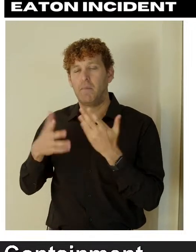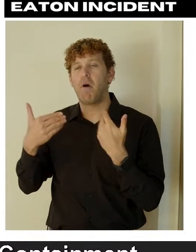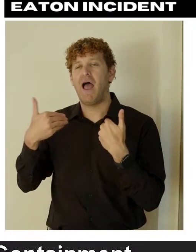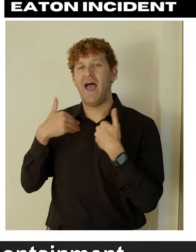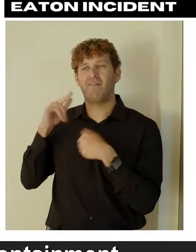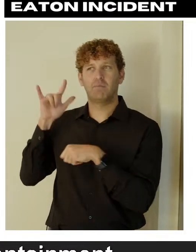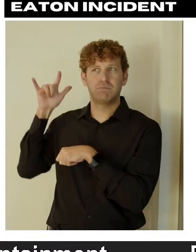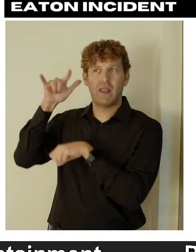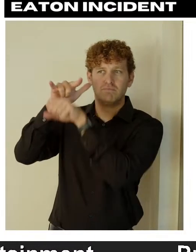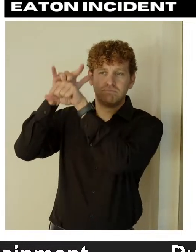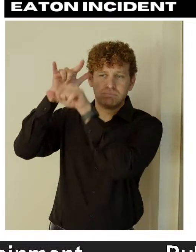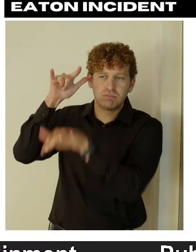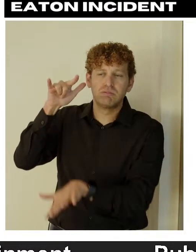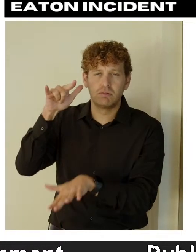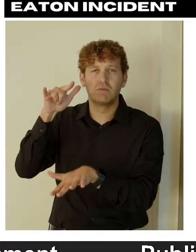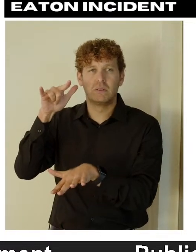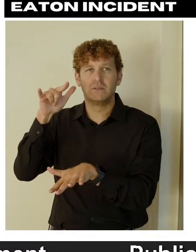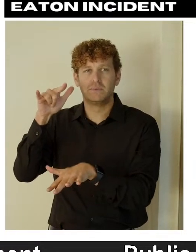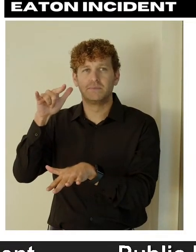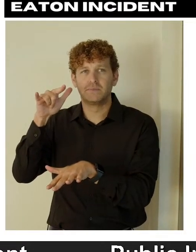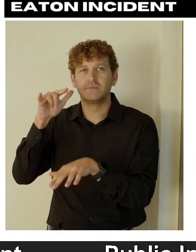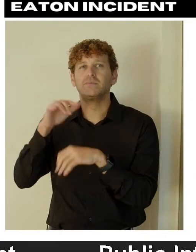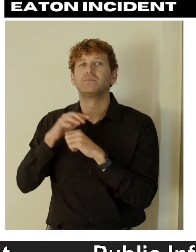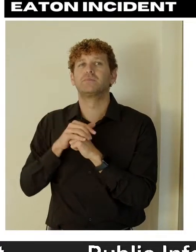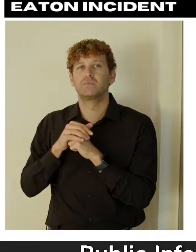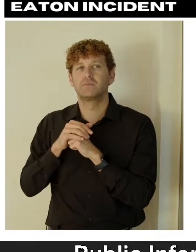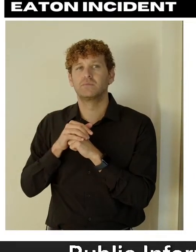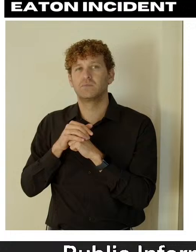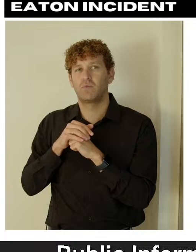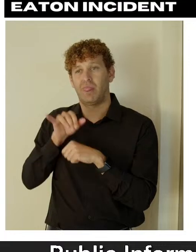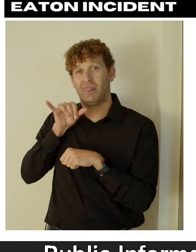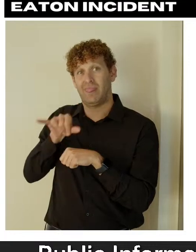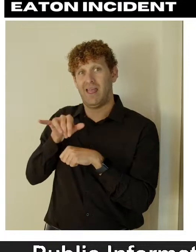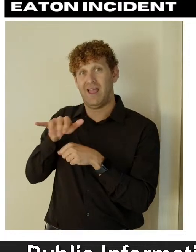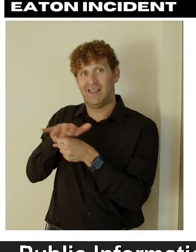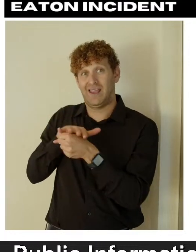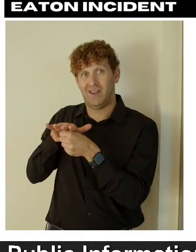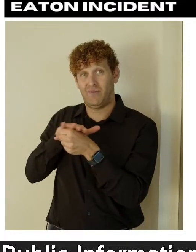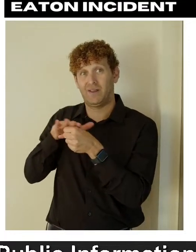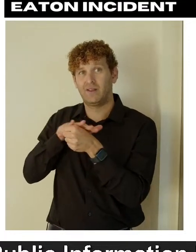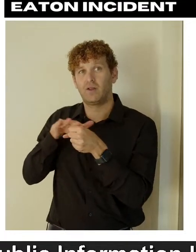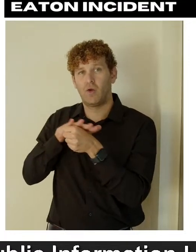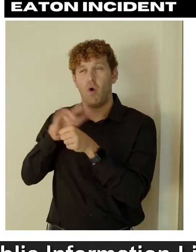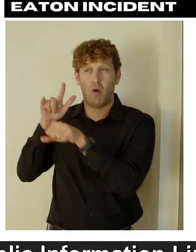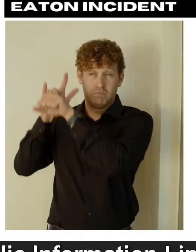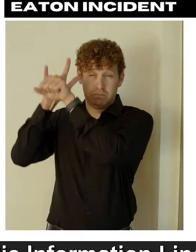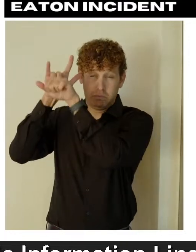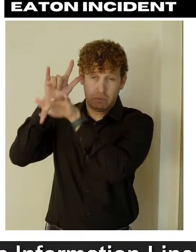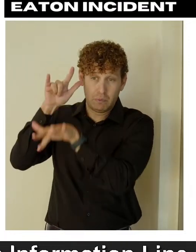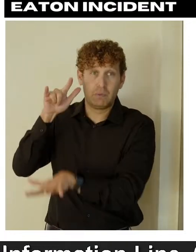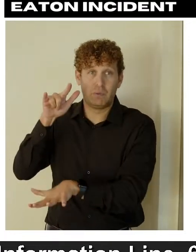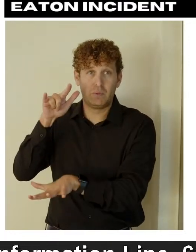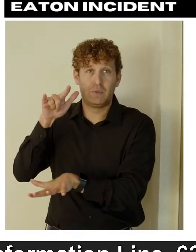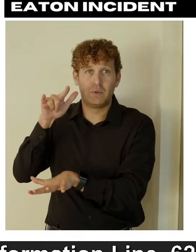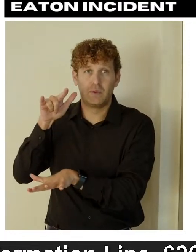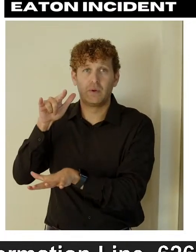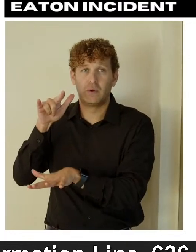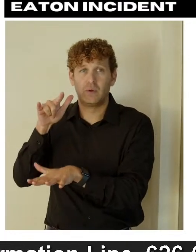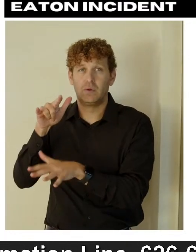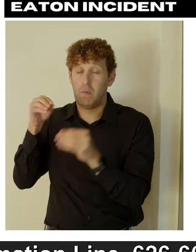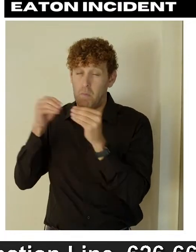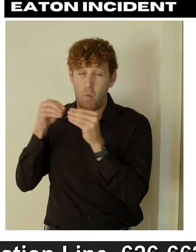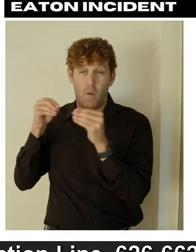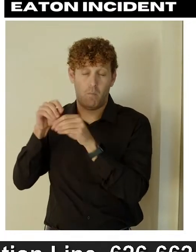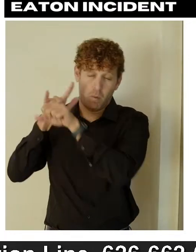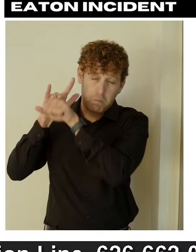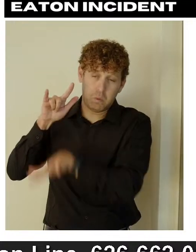We're essentially, what we're doing is we put retardant around this area here, and we're beefing it up with even more retardant today, so it's getting like a